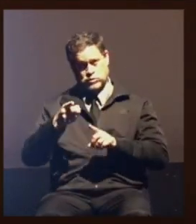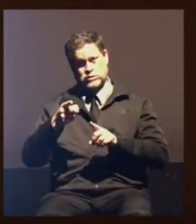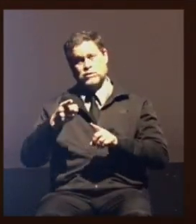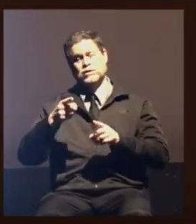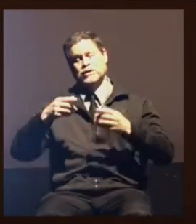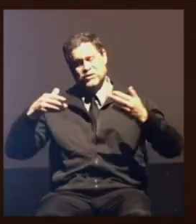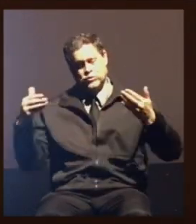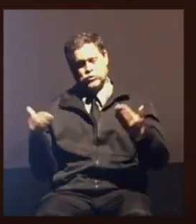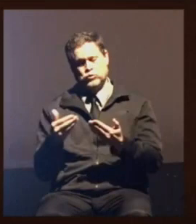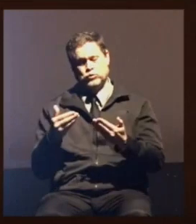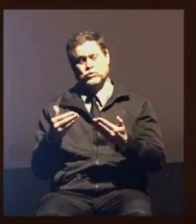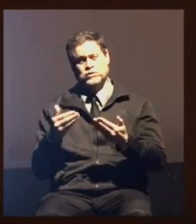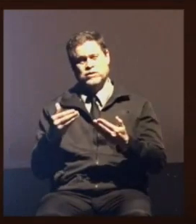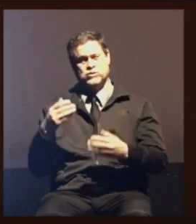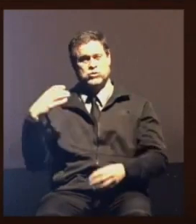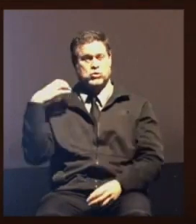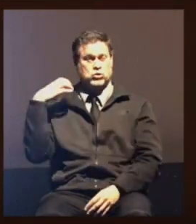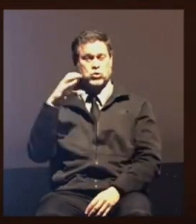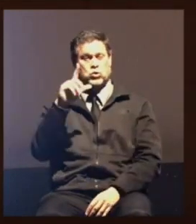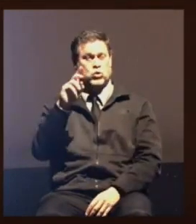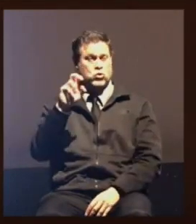colonel.